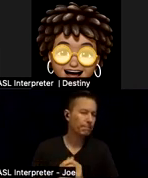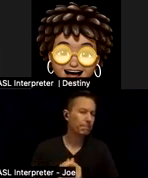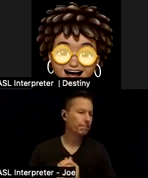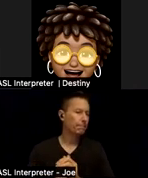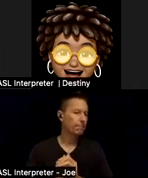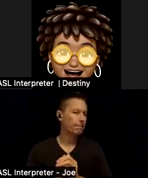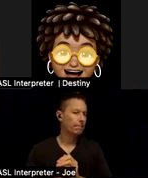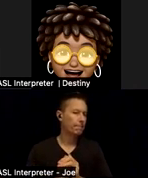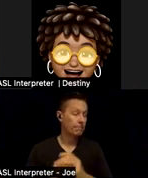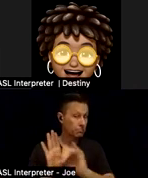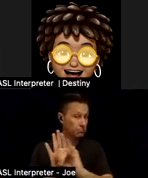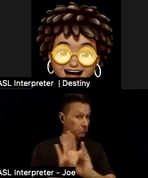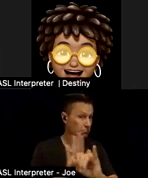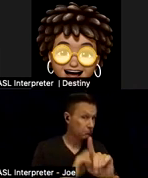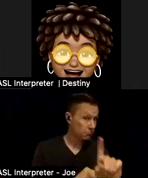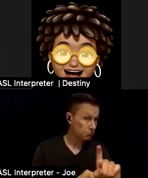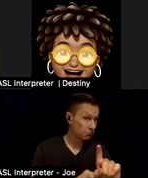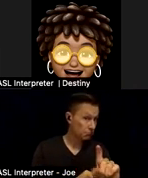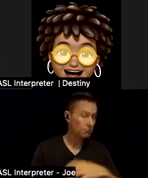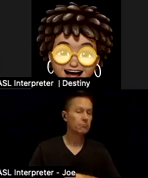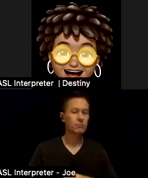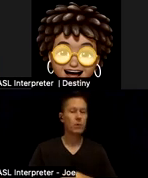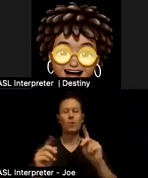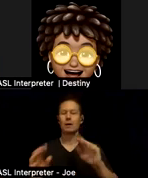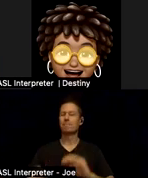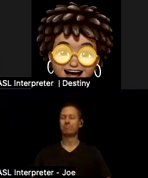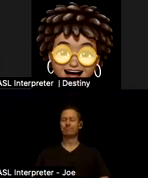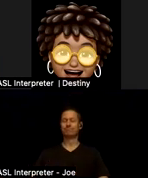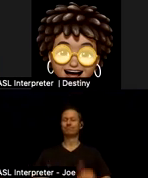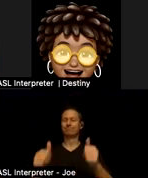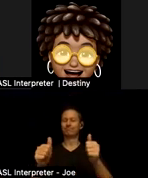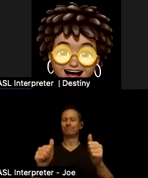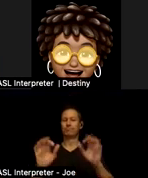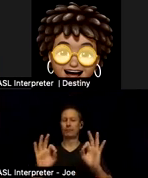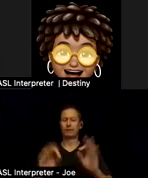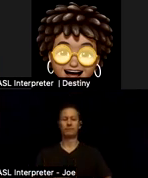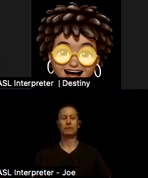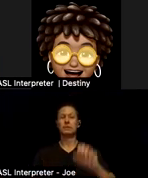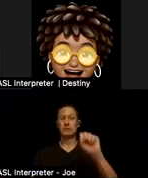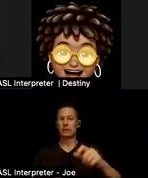Have you identified any items? All right, perfect. So right